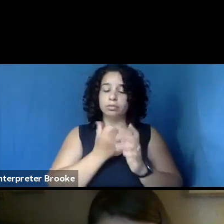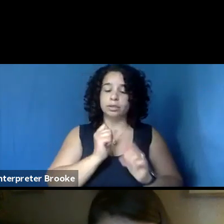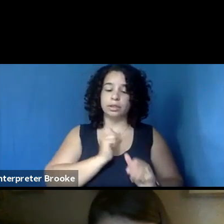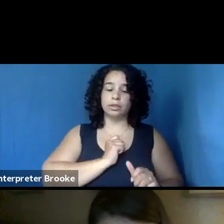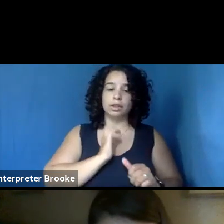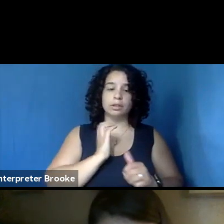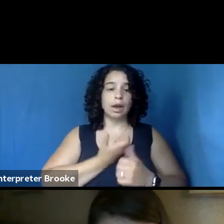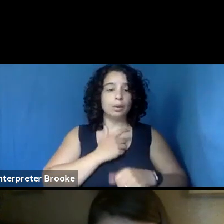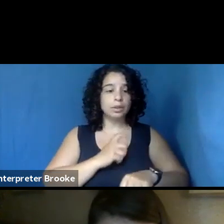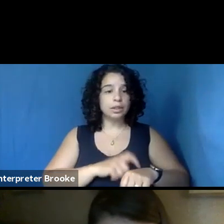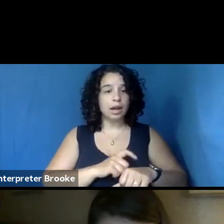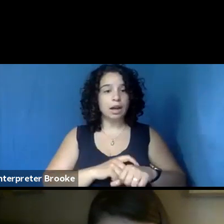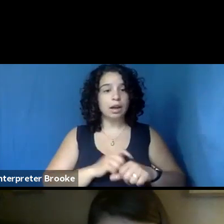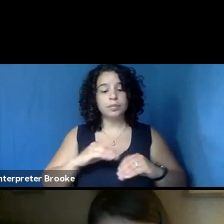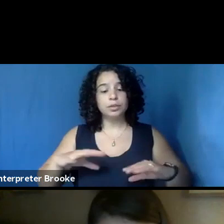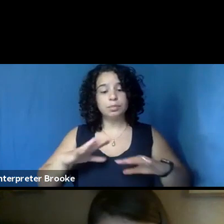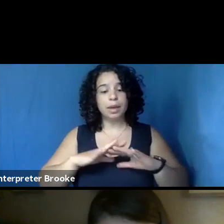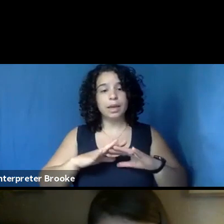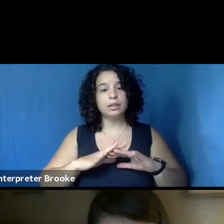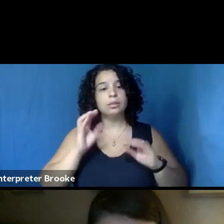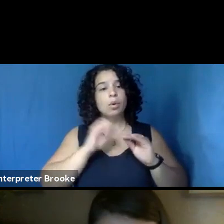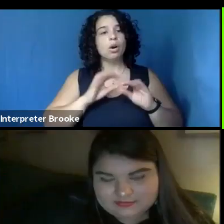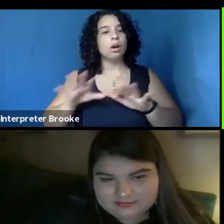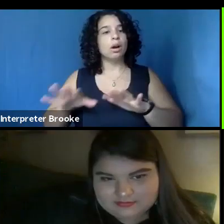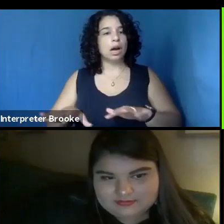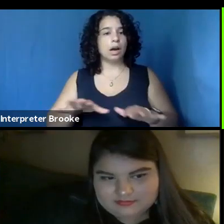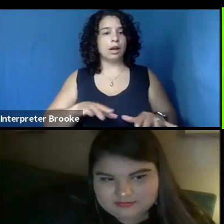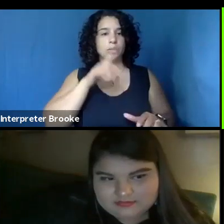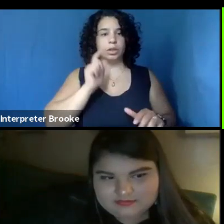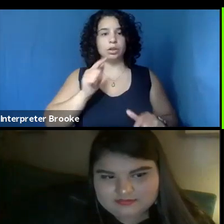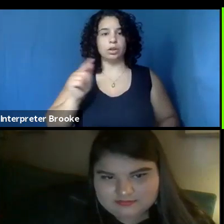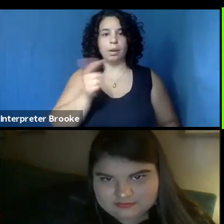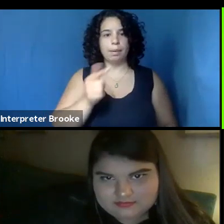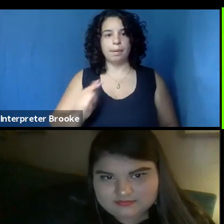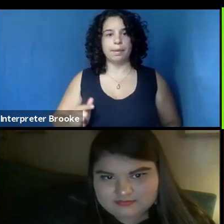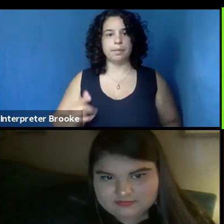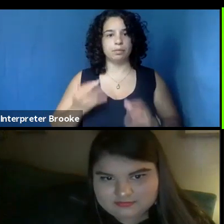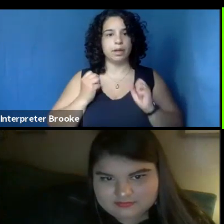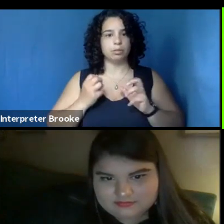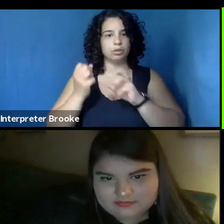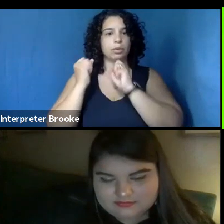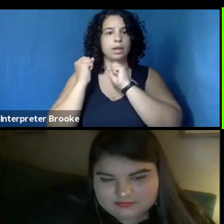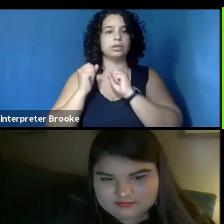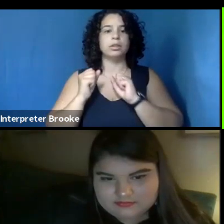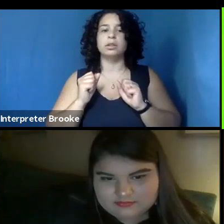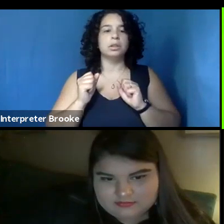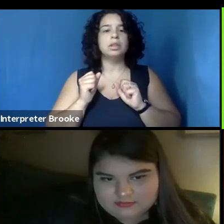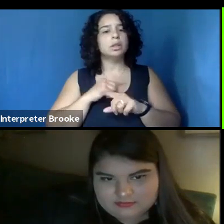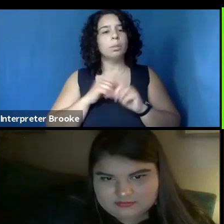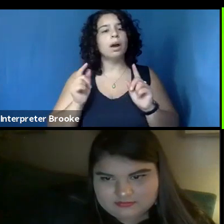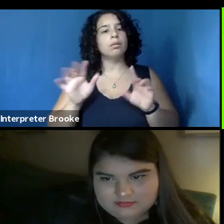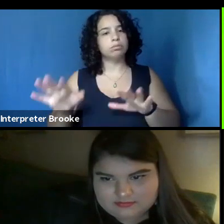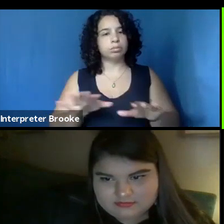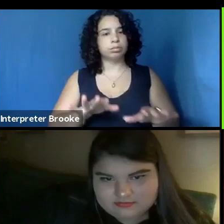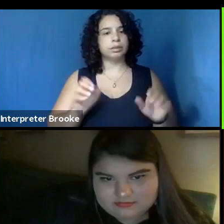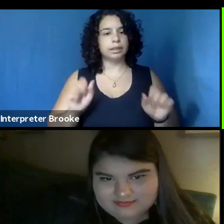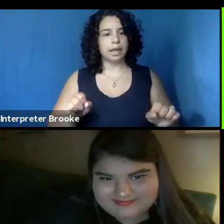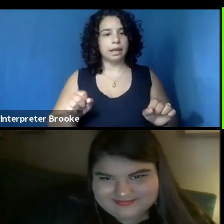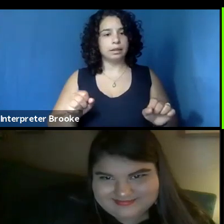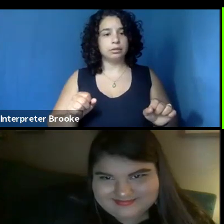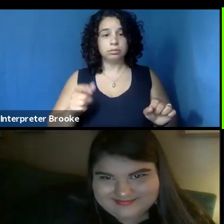we need to close out without feeling rushed, to kind of like learn from Tara as well. Are